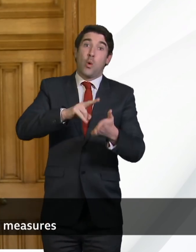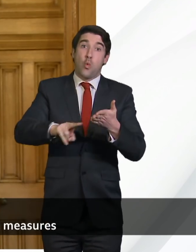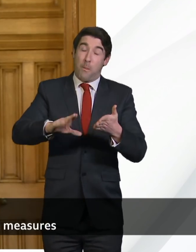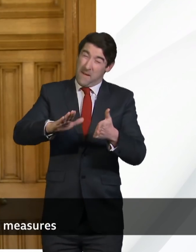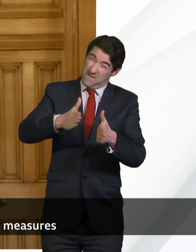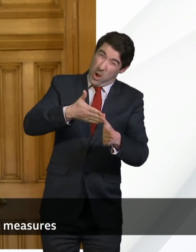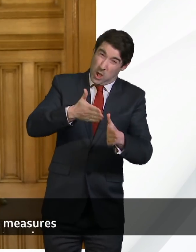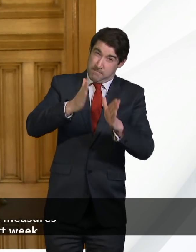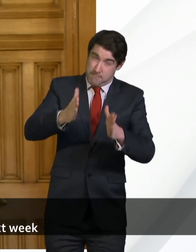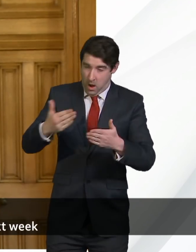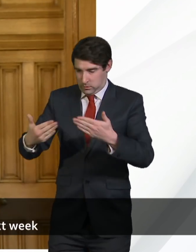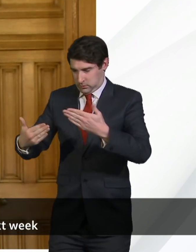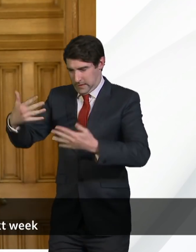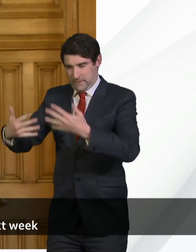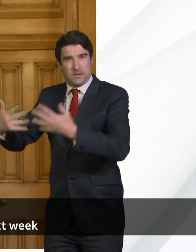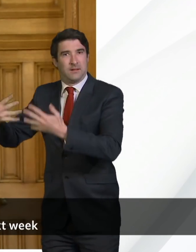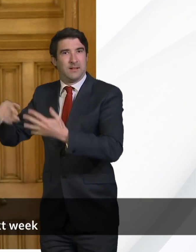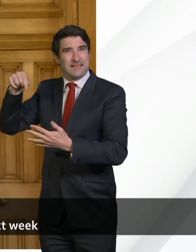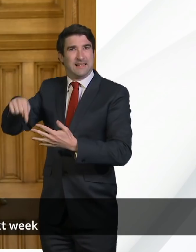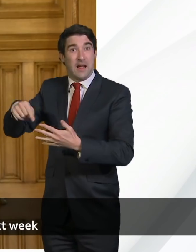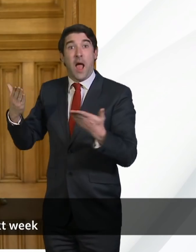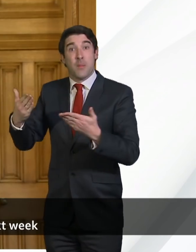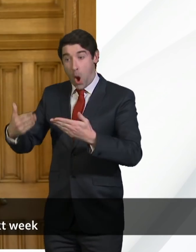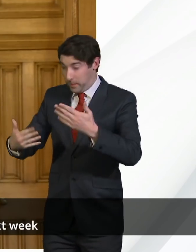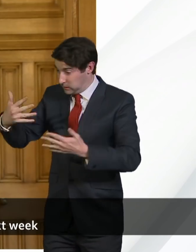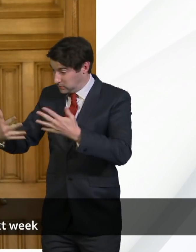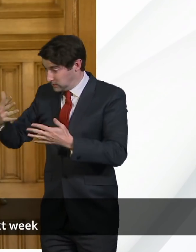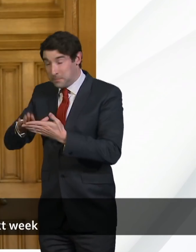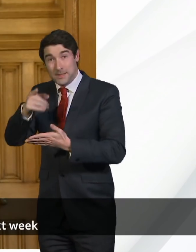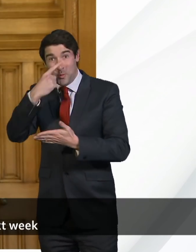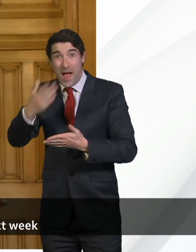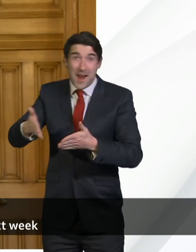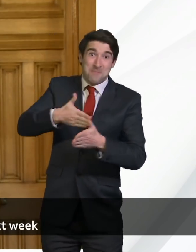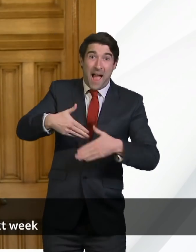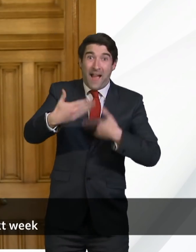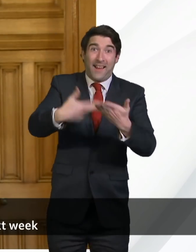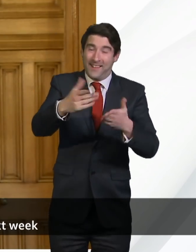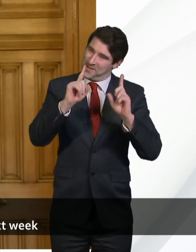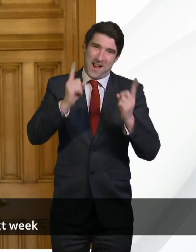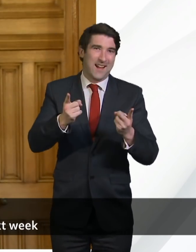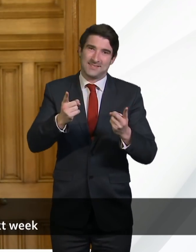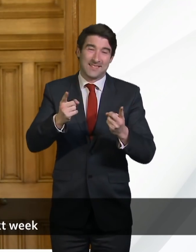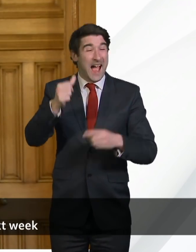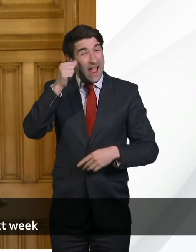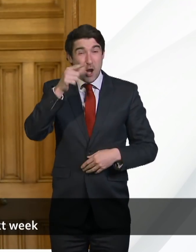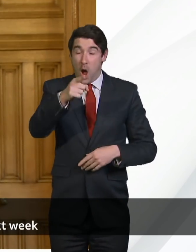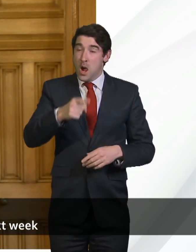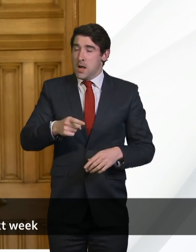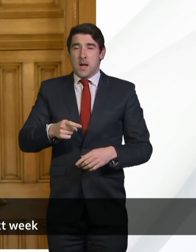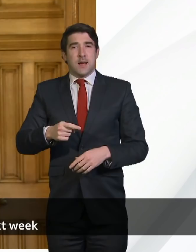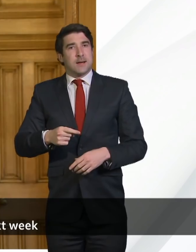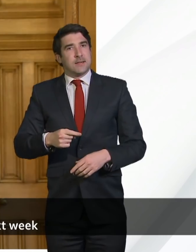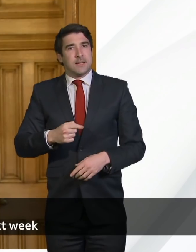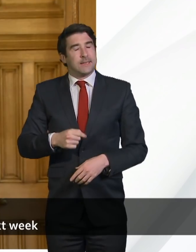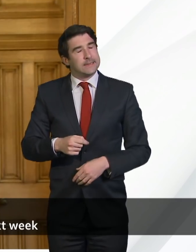Now, I know these restrictions take their toll day in, day out on people's livelihoods, on people's quality of life, on people's mental